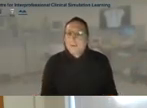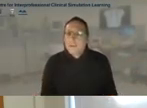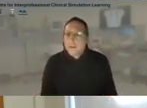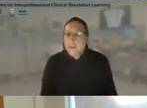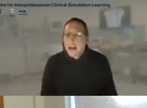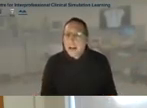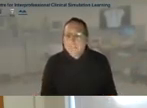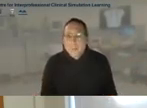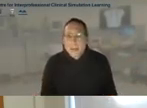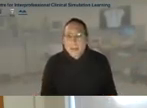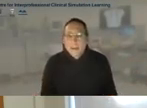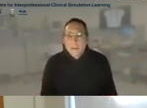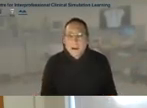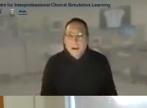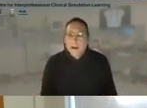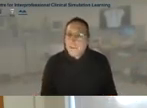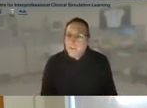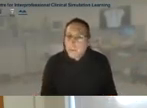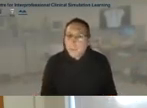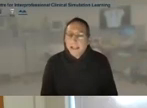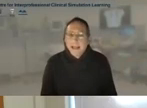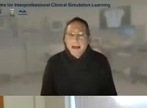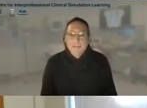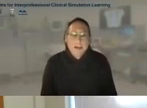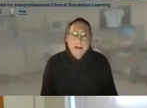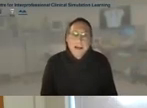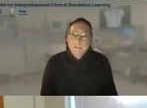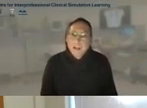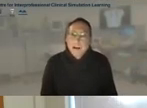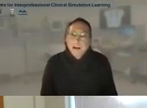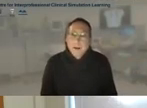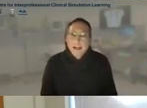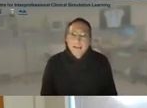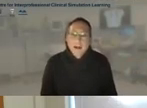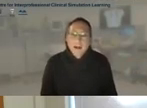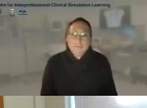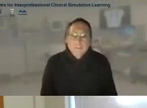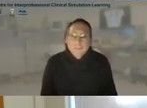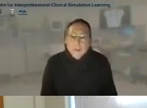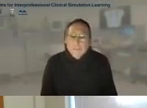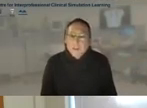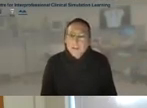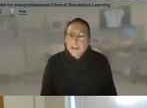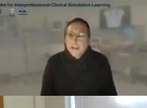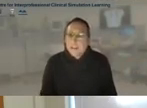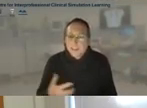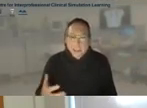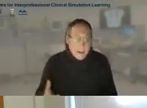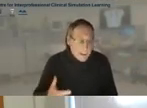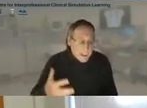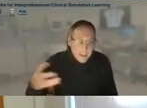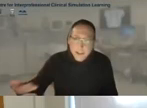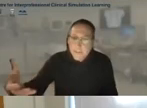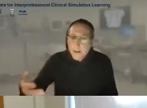forum to do that. And so we've got a fillable PDF that we're asking our facilitators to fill